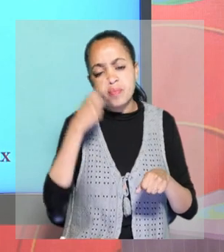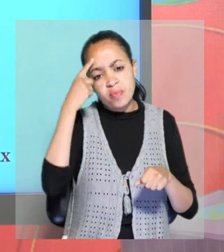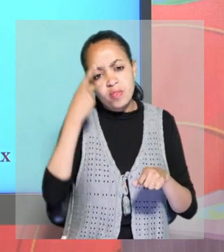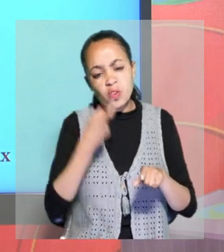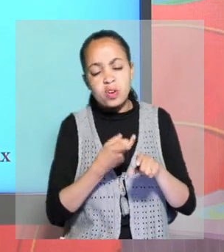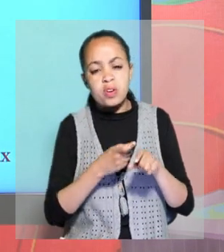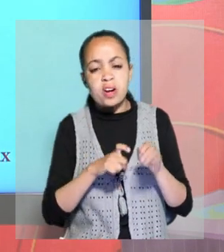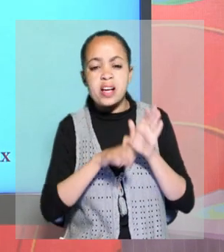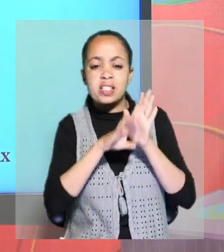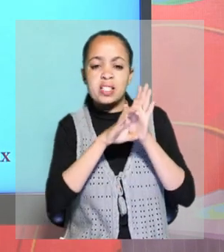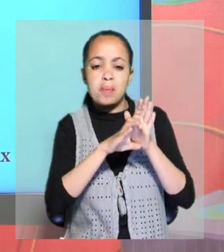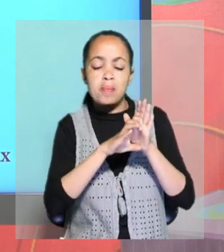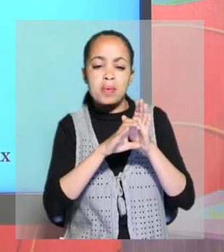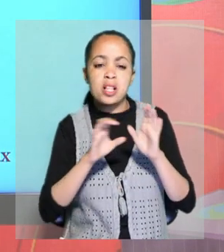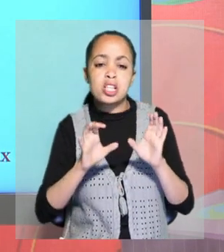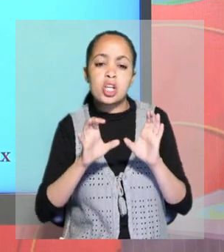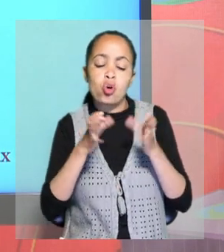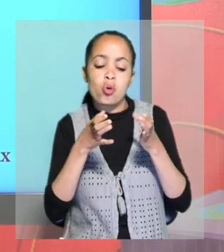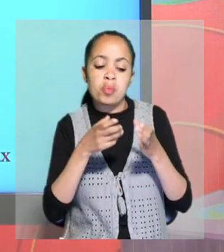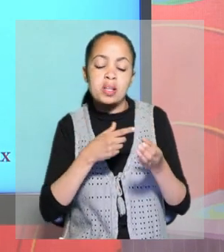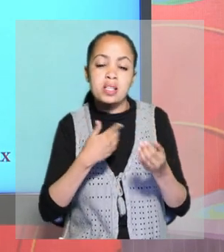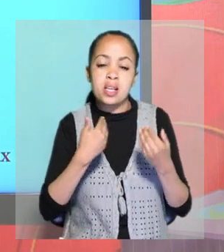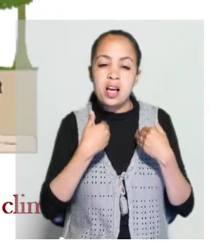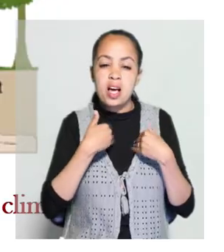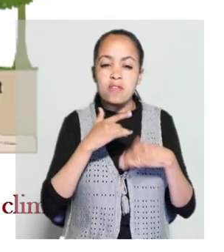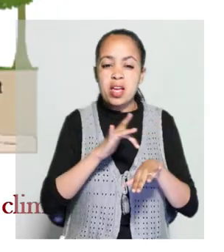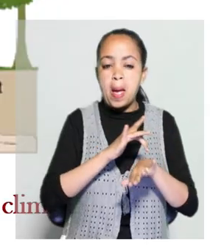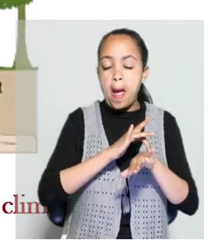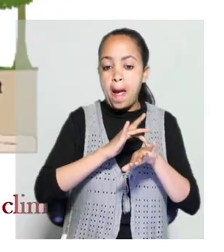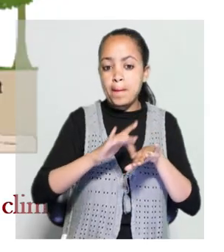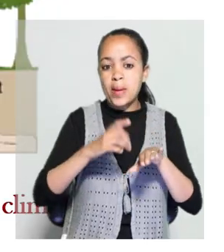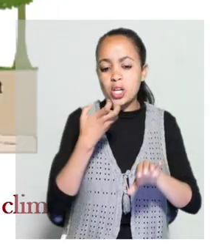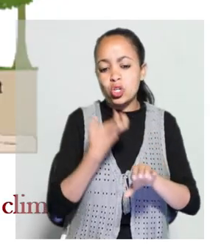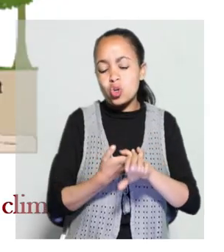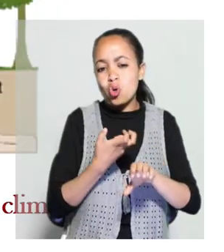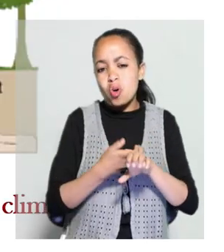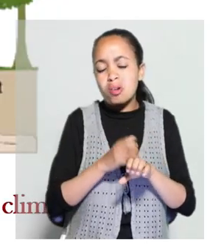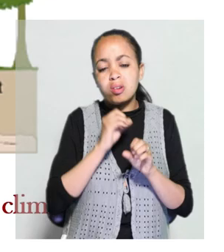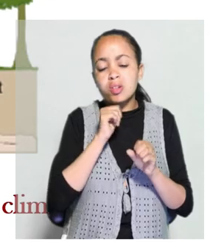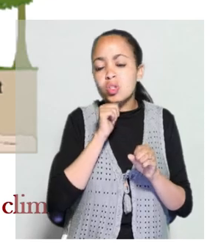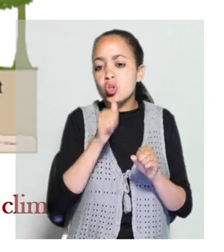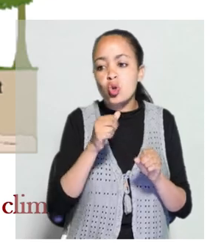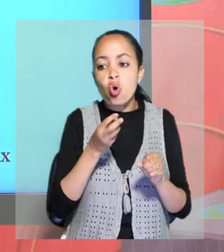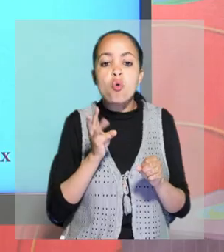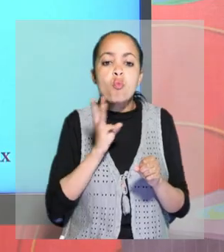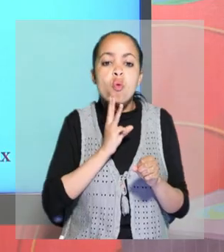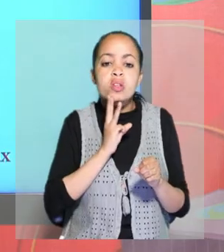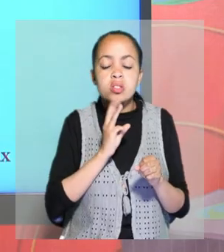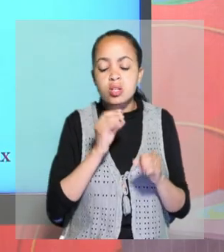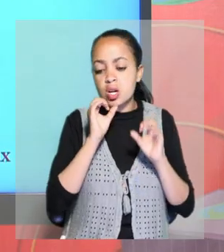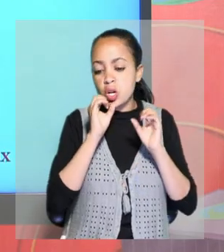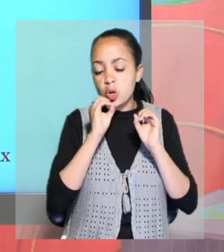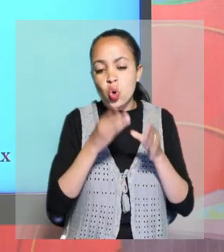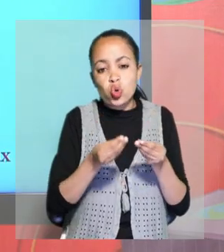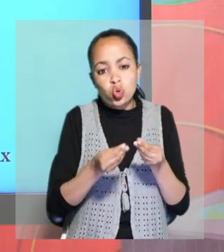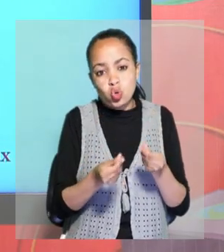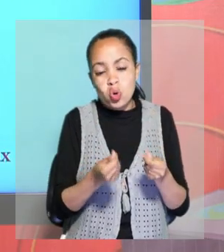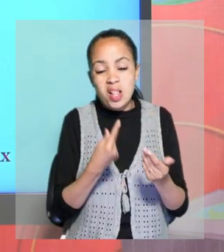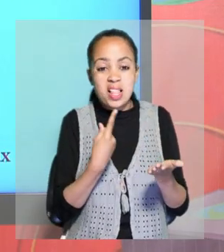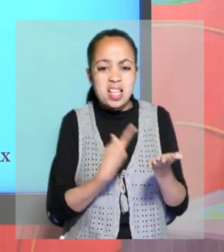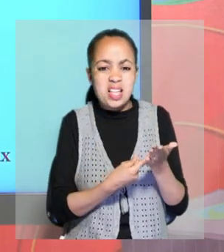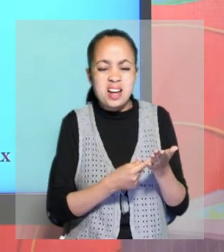a community that invade a bedrock where there is no moisture, when there is no soil again.